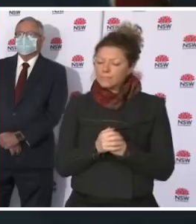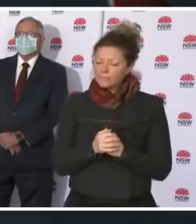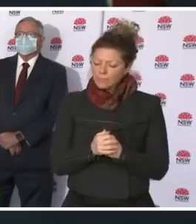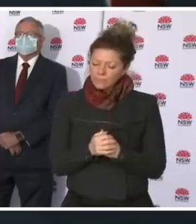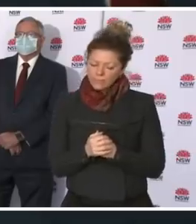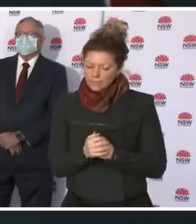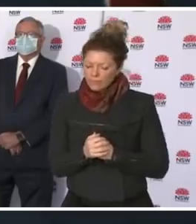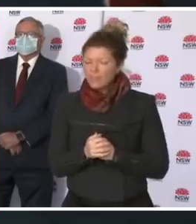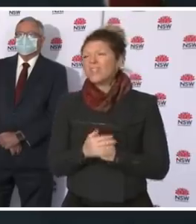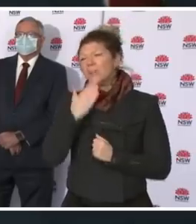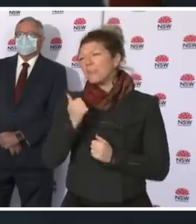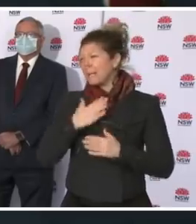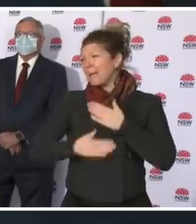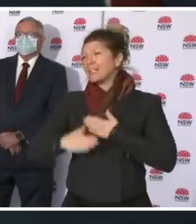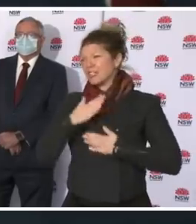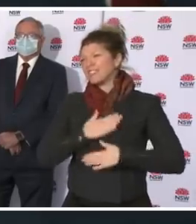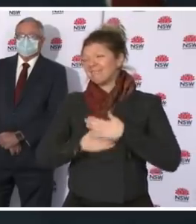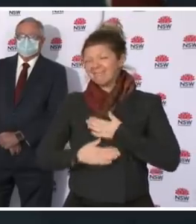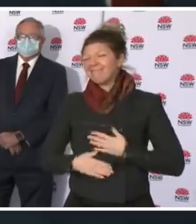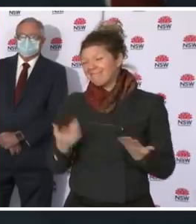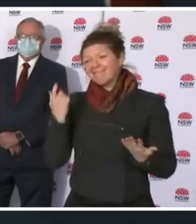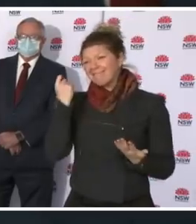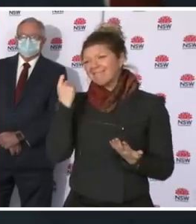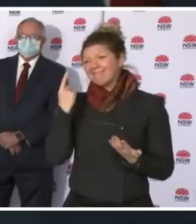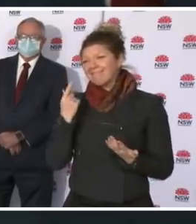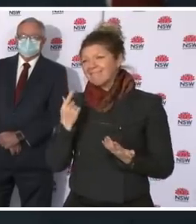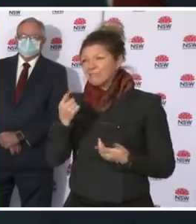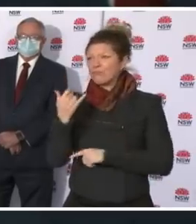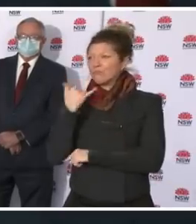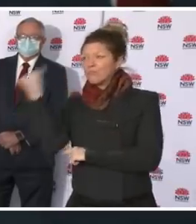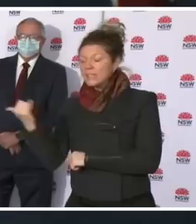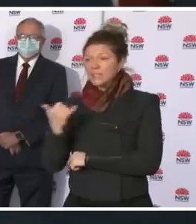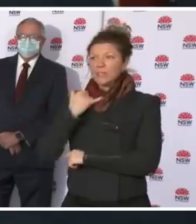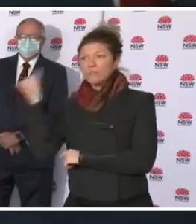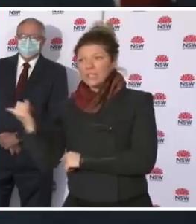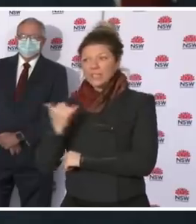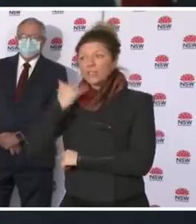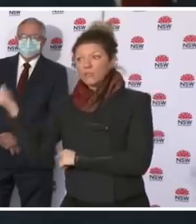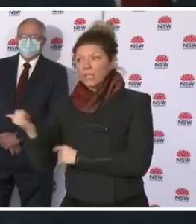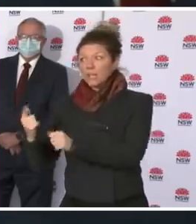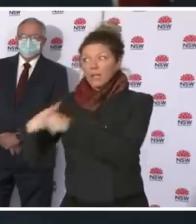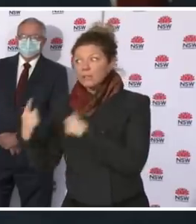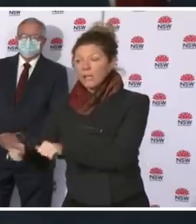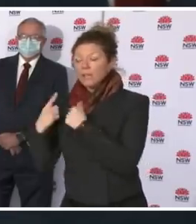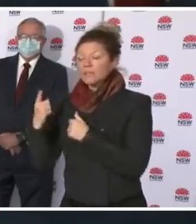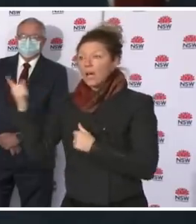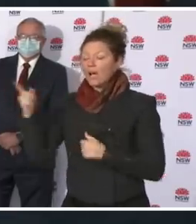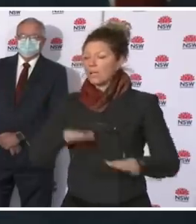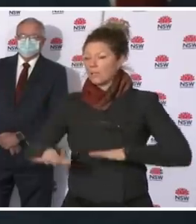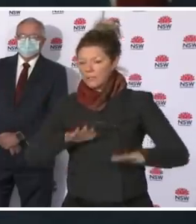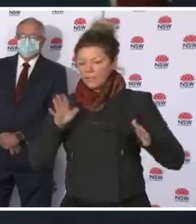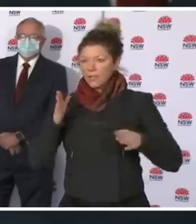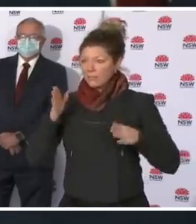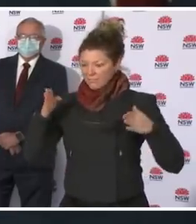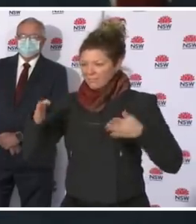patient. Unfortunately, when you are ringing up, it actually distracts some of their focus from logging the